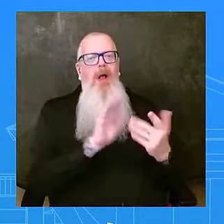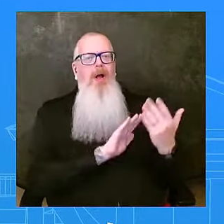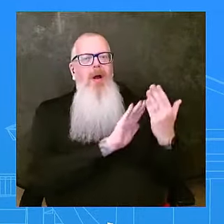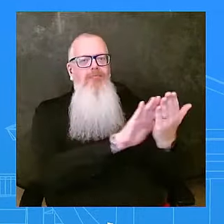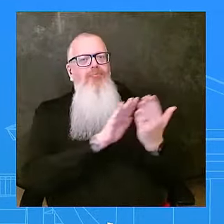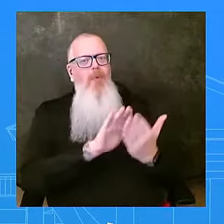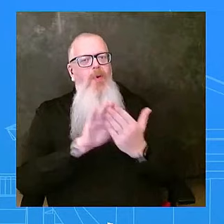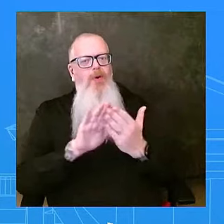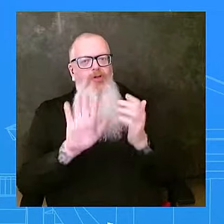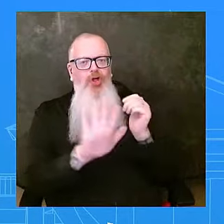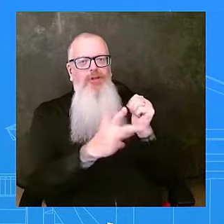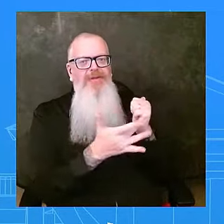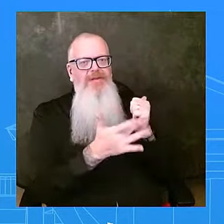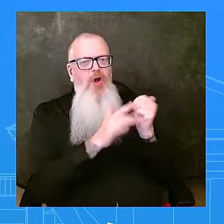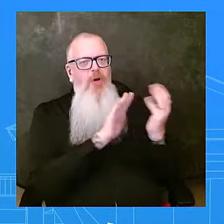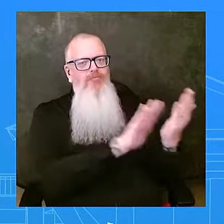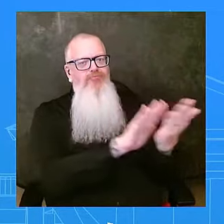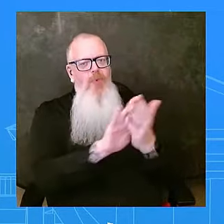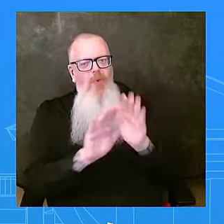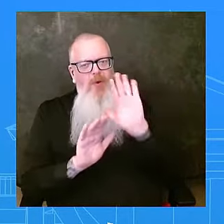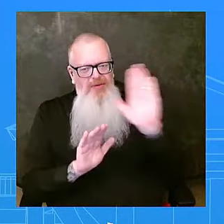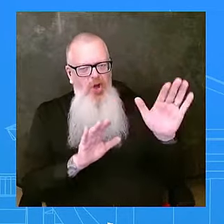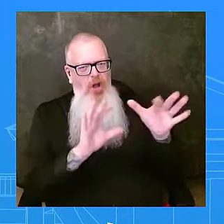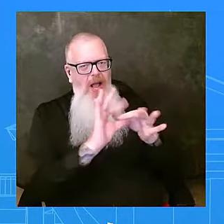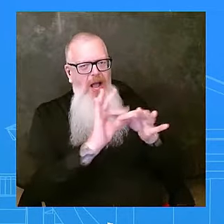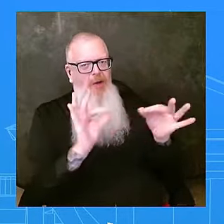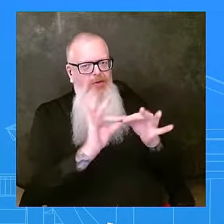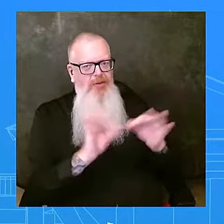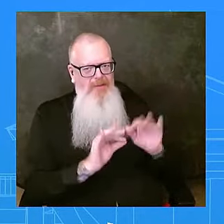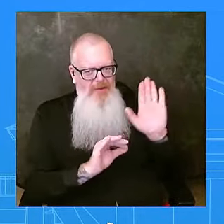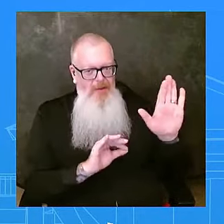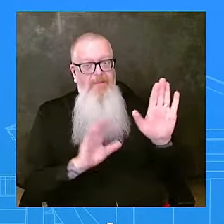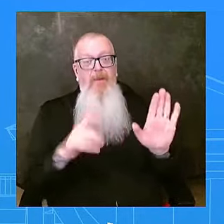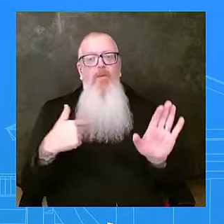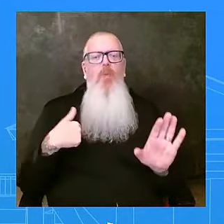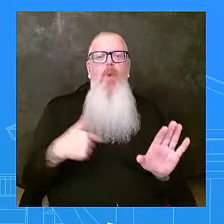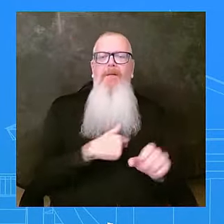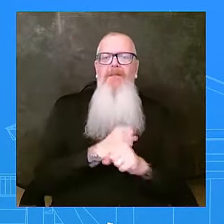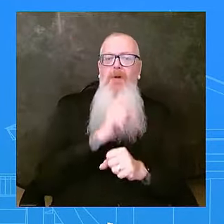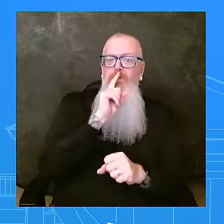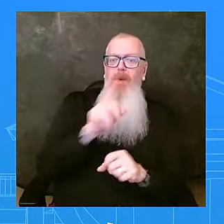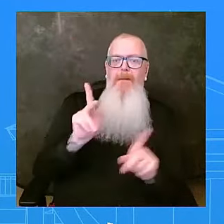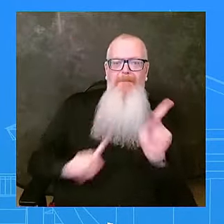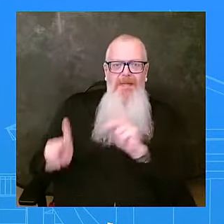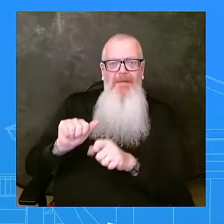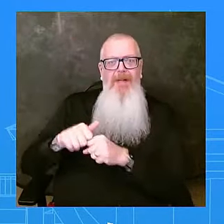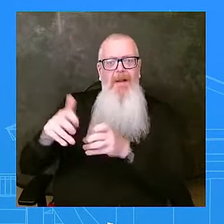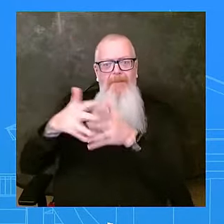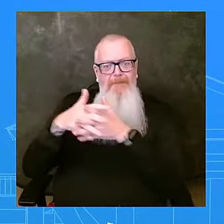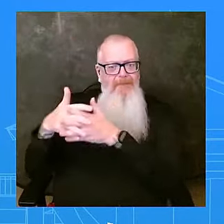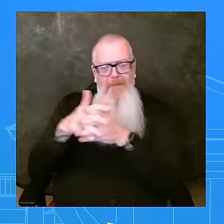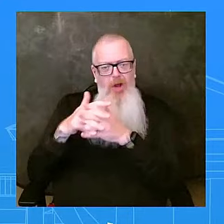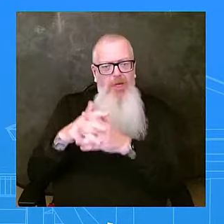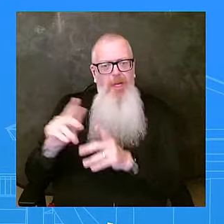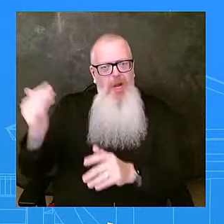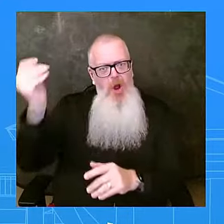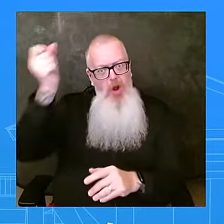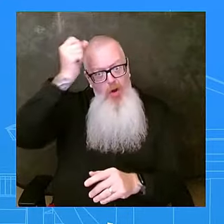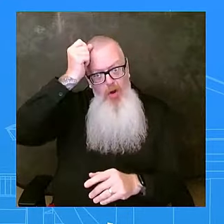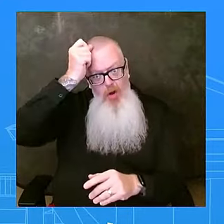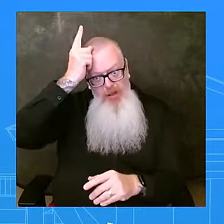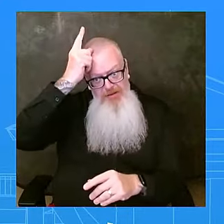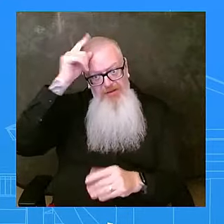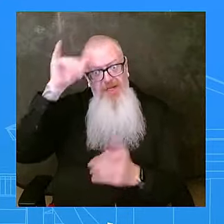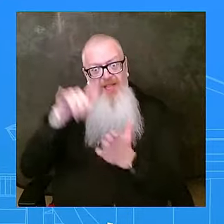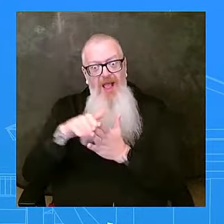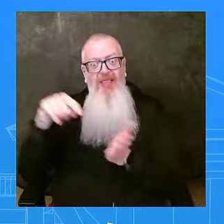to. But we want to make sure that people understand, the American people understand, that this continues to be a partnership.